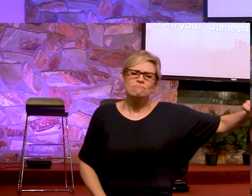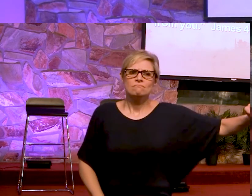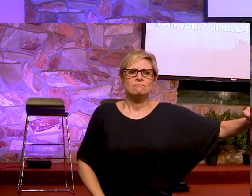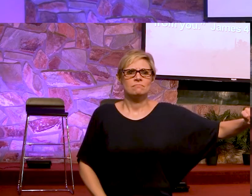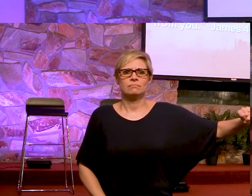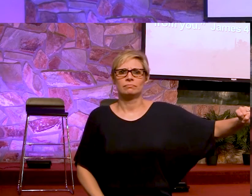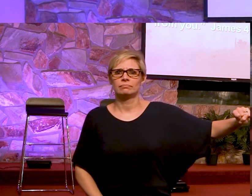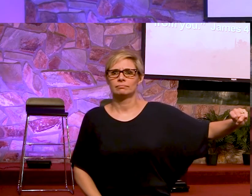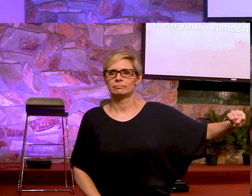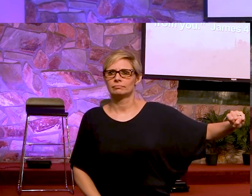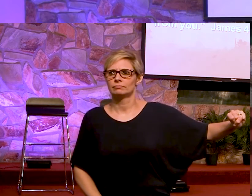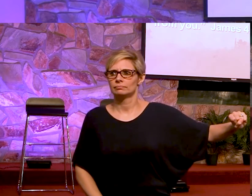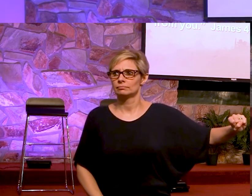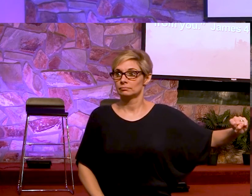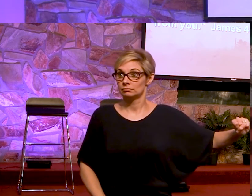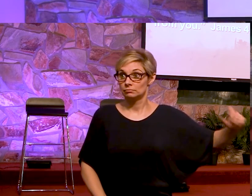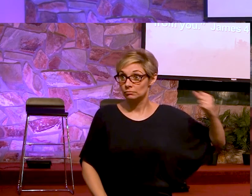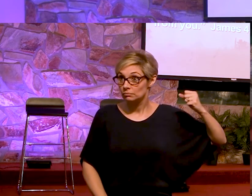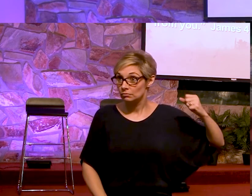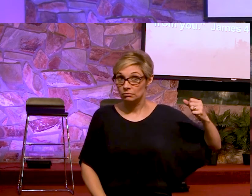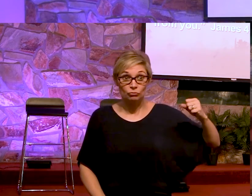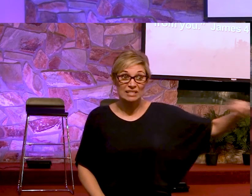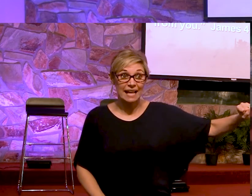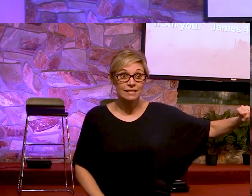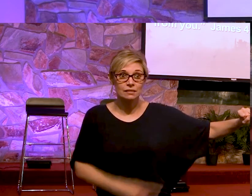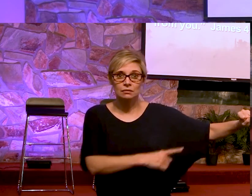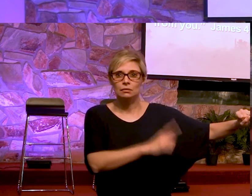Because what happens is when you resist him, he'll flee from you.